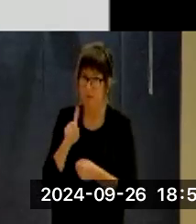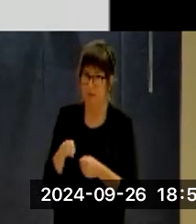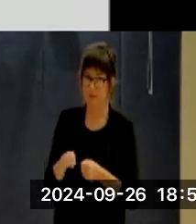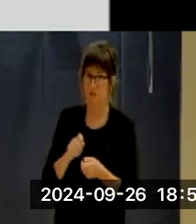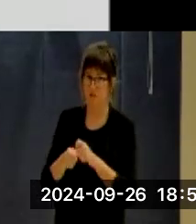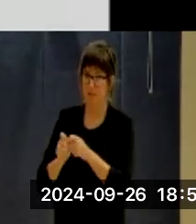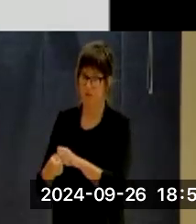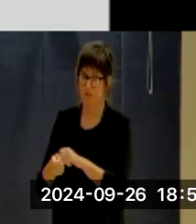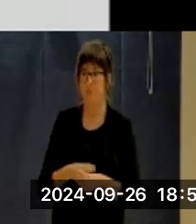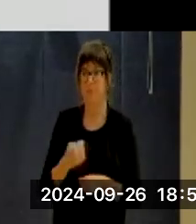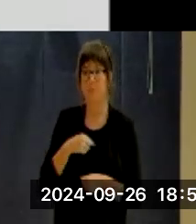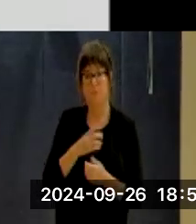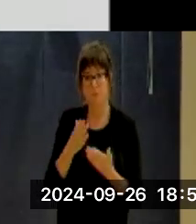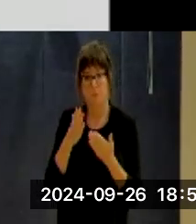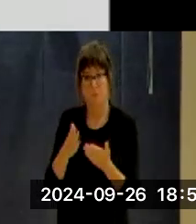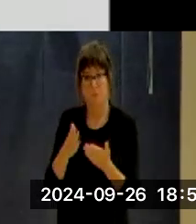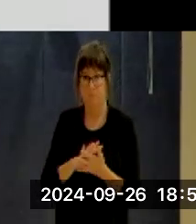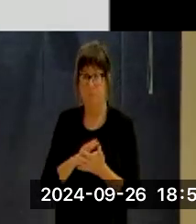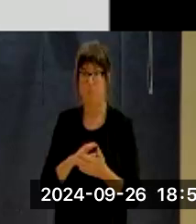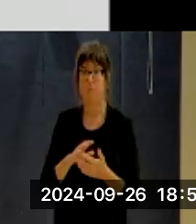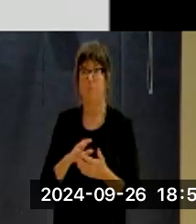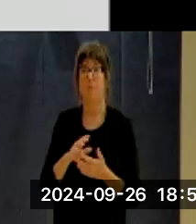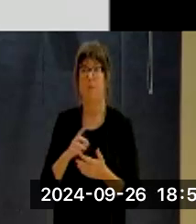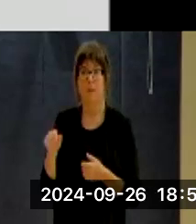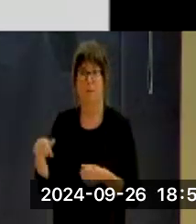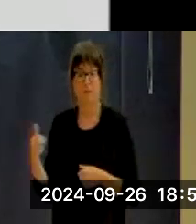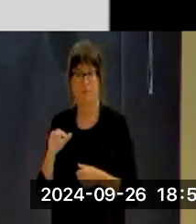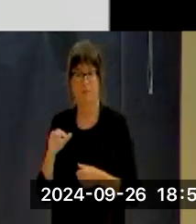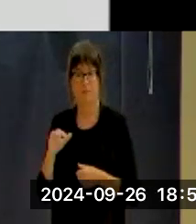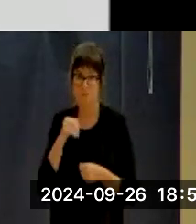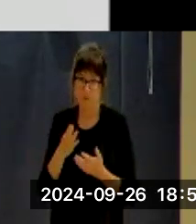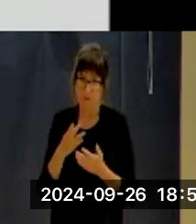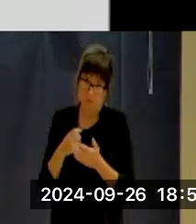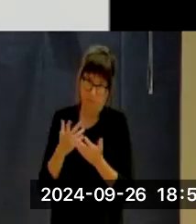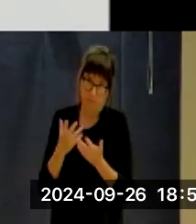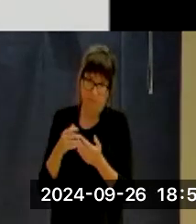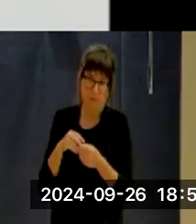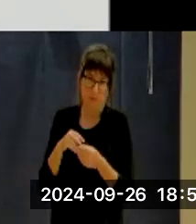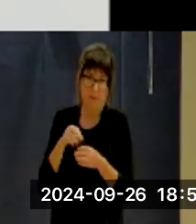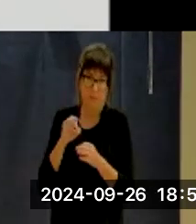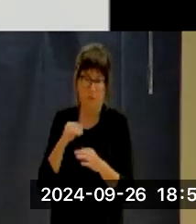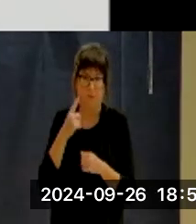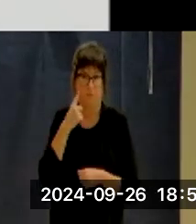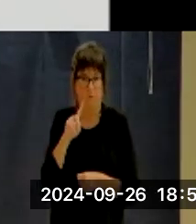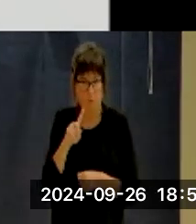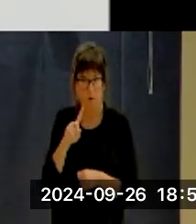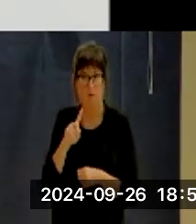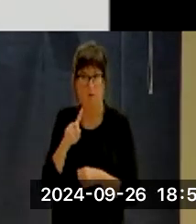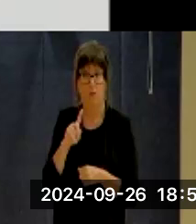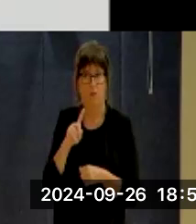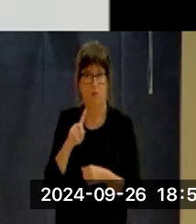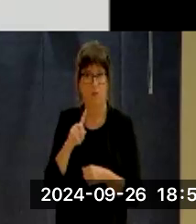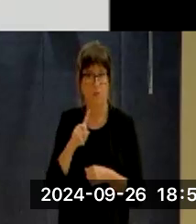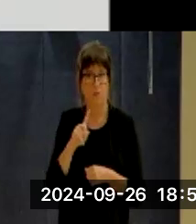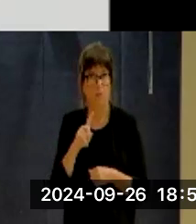We recommend the following, which we also provided extensive input in the recommendations for a senior